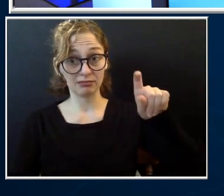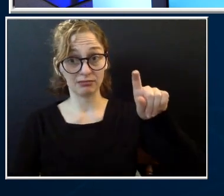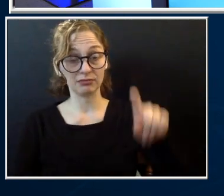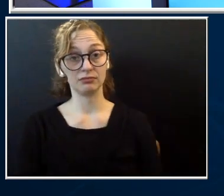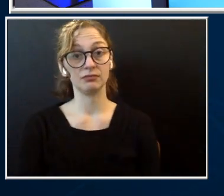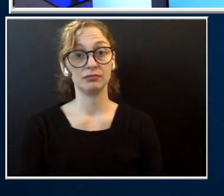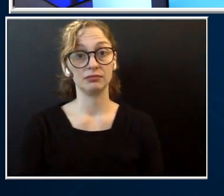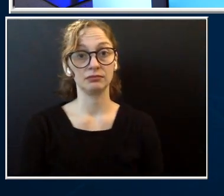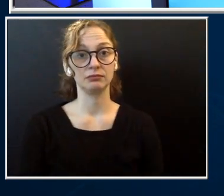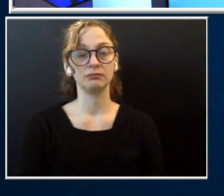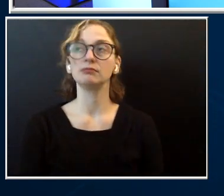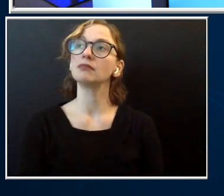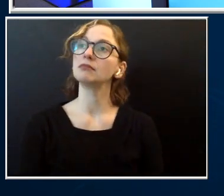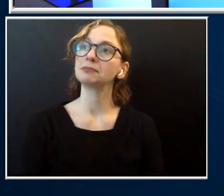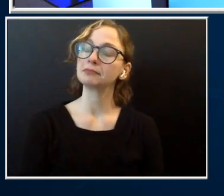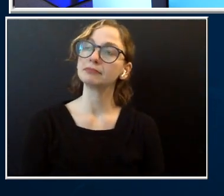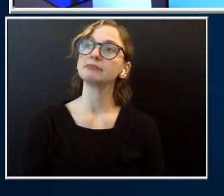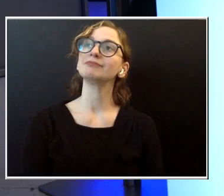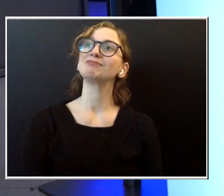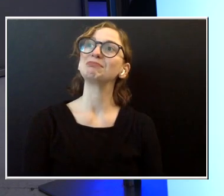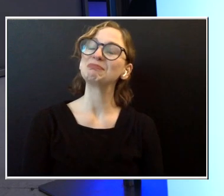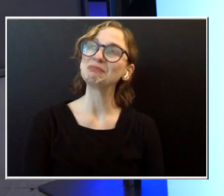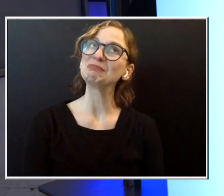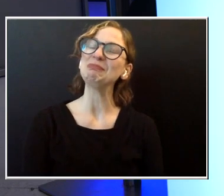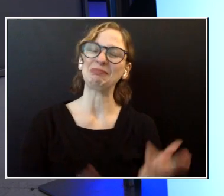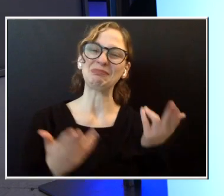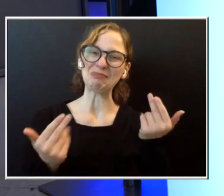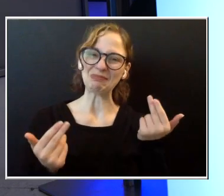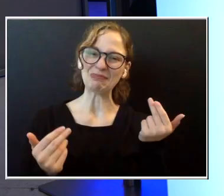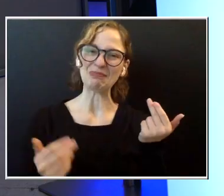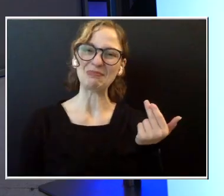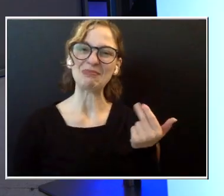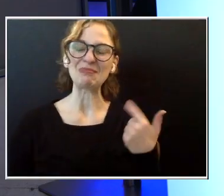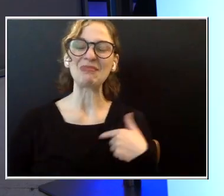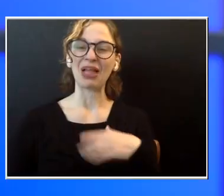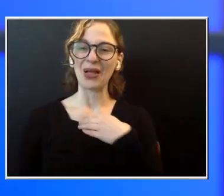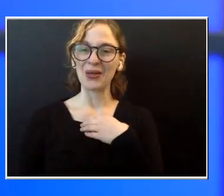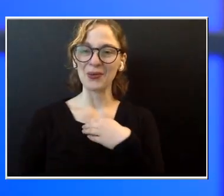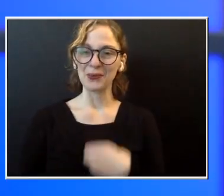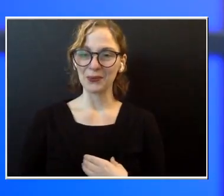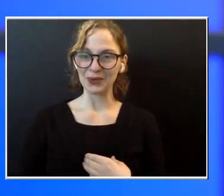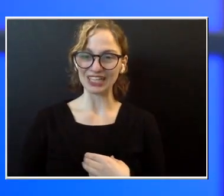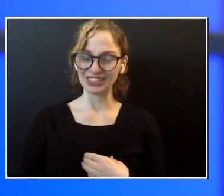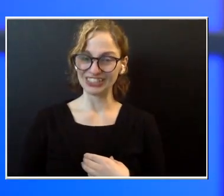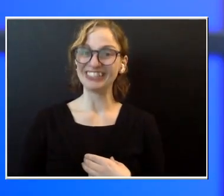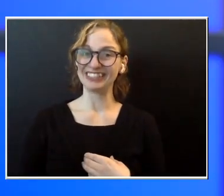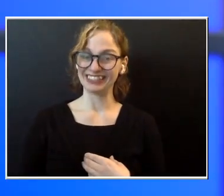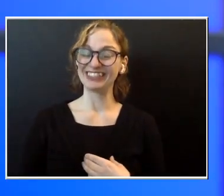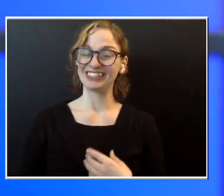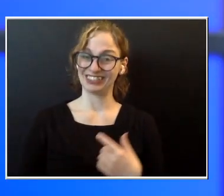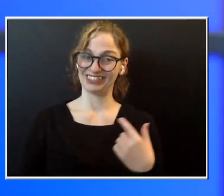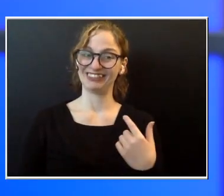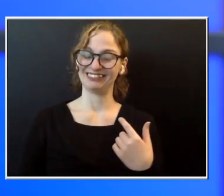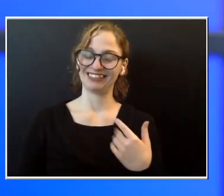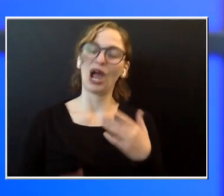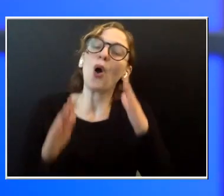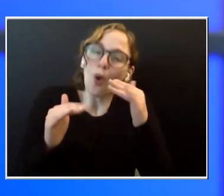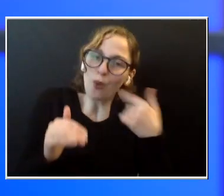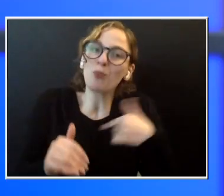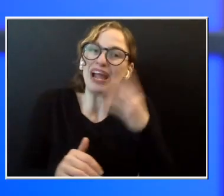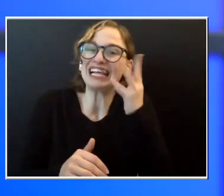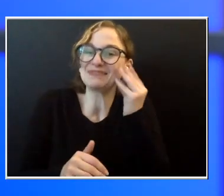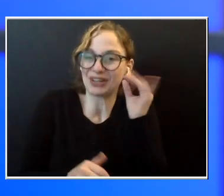Hi, that's it. So I wish we will be in this situation, and then we will really try to